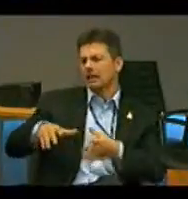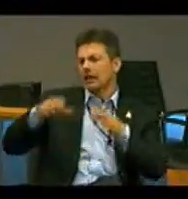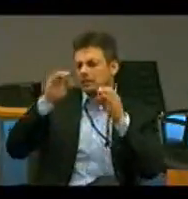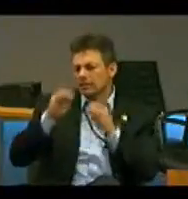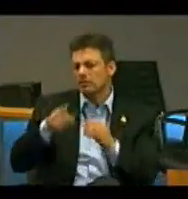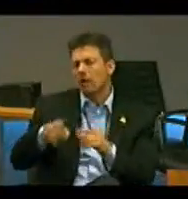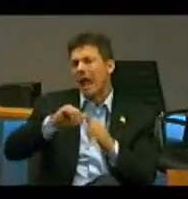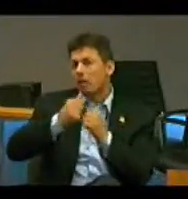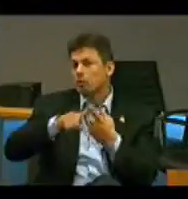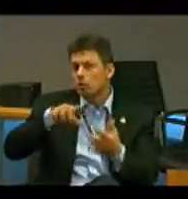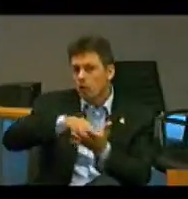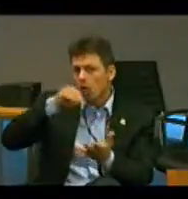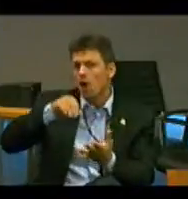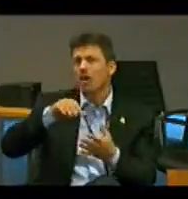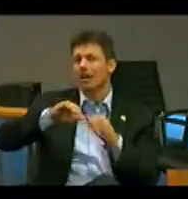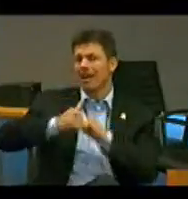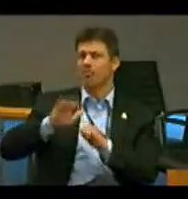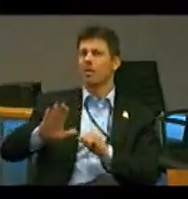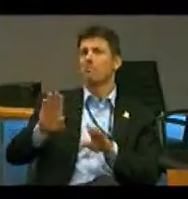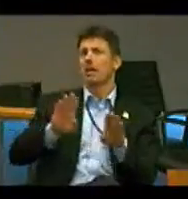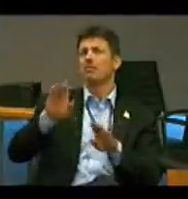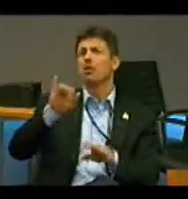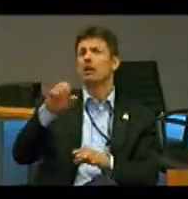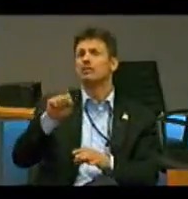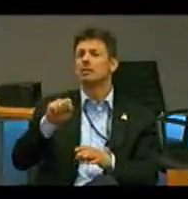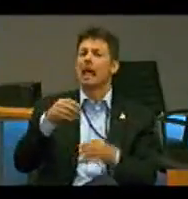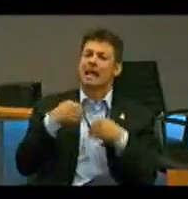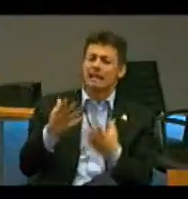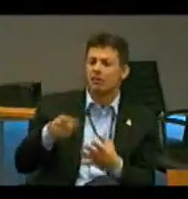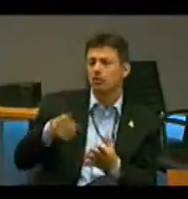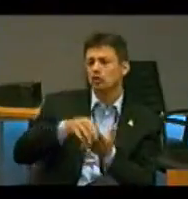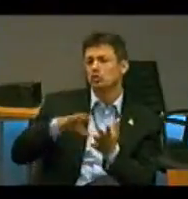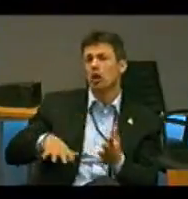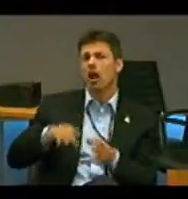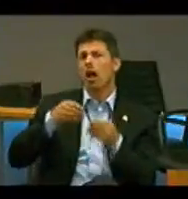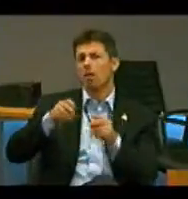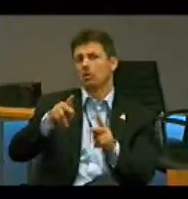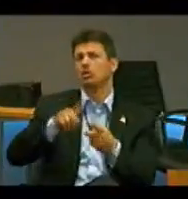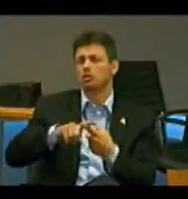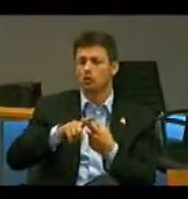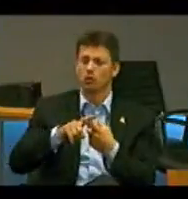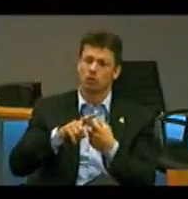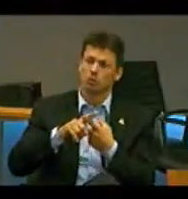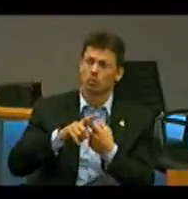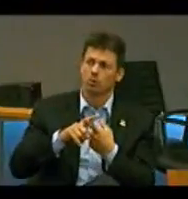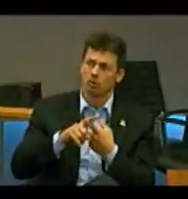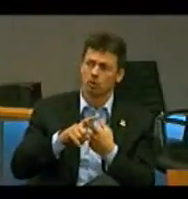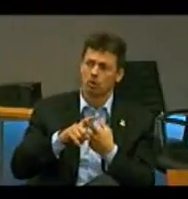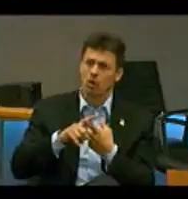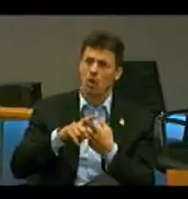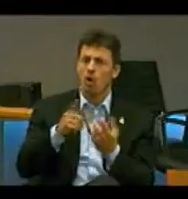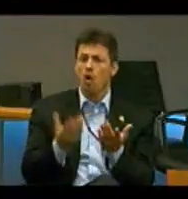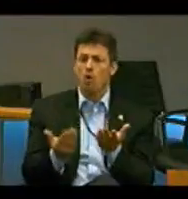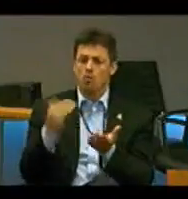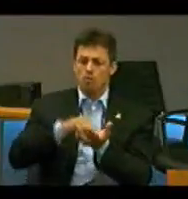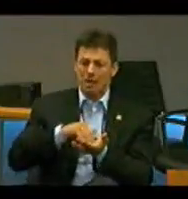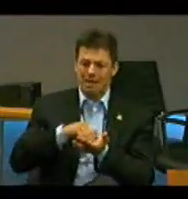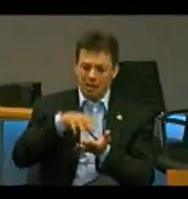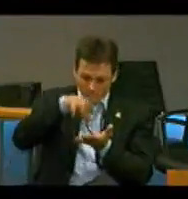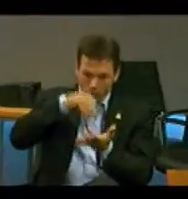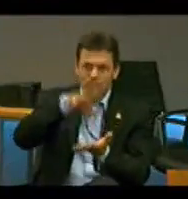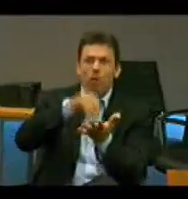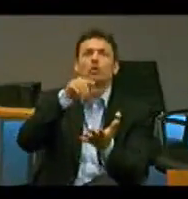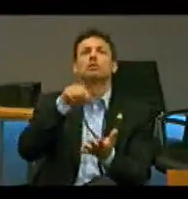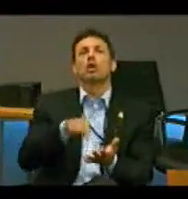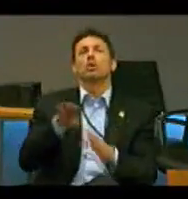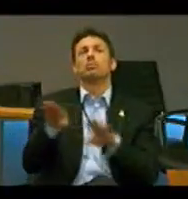in school and in classrooms, and give them the opportunity to not only reinforce those behaviors,